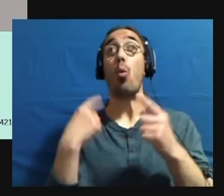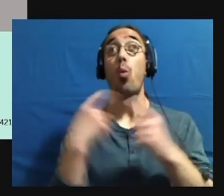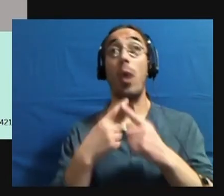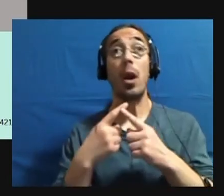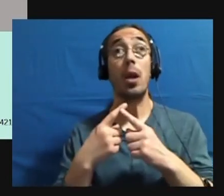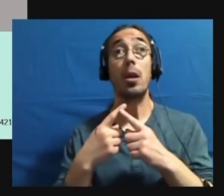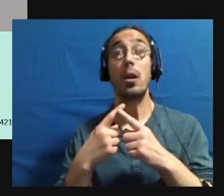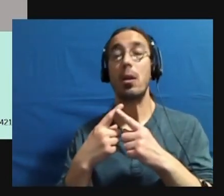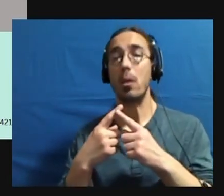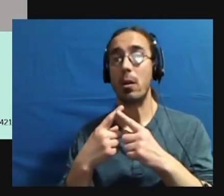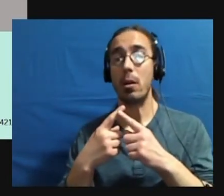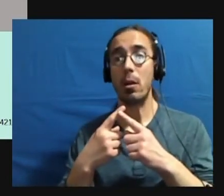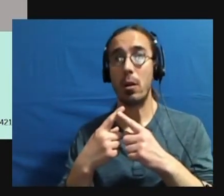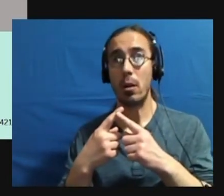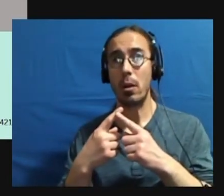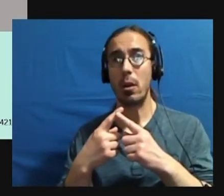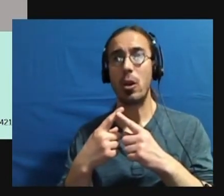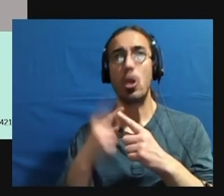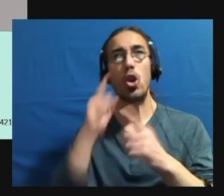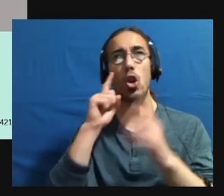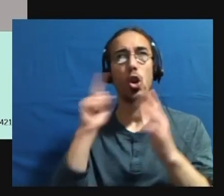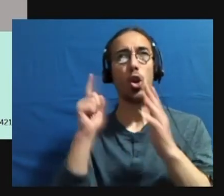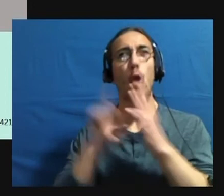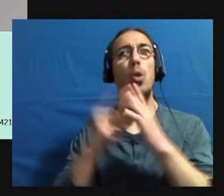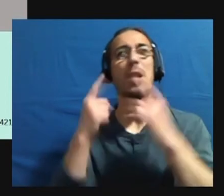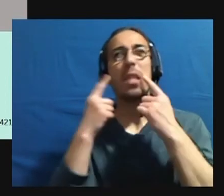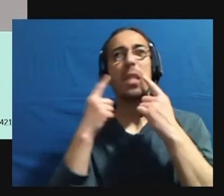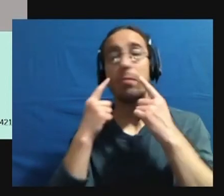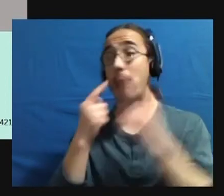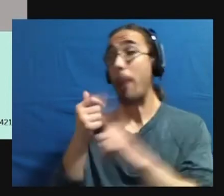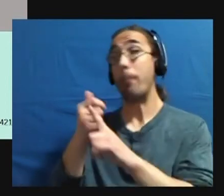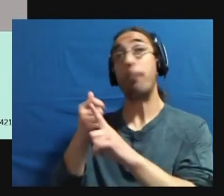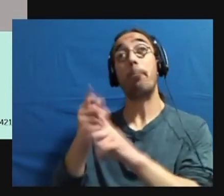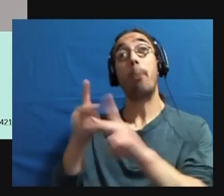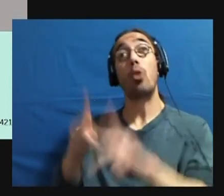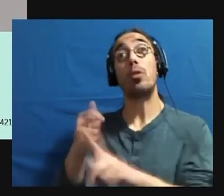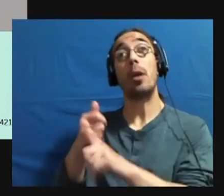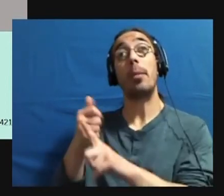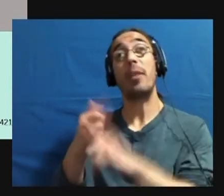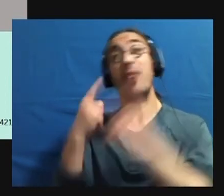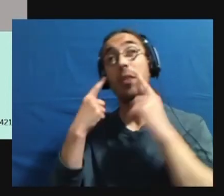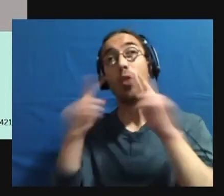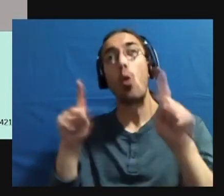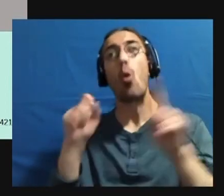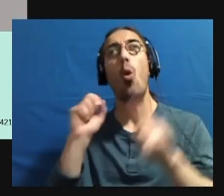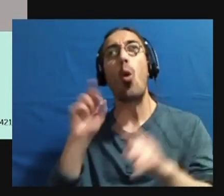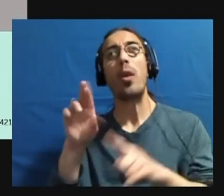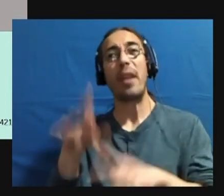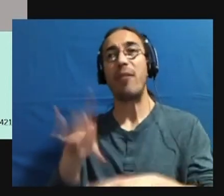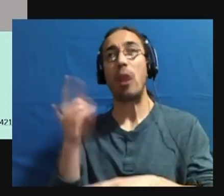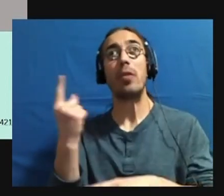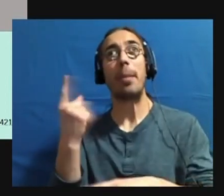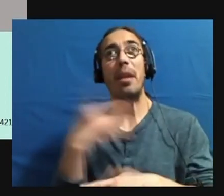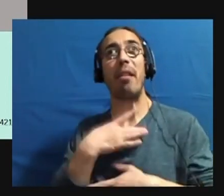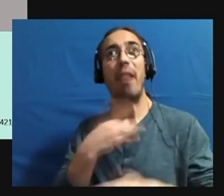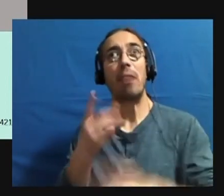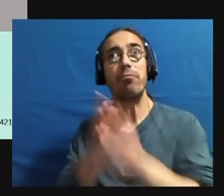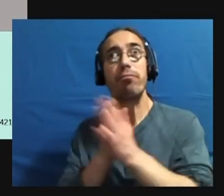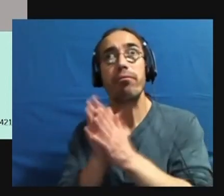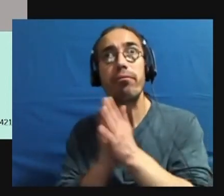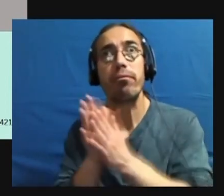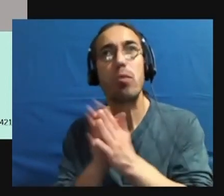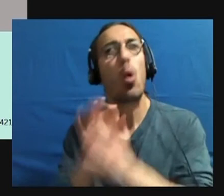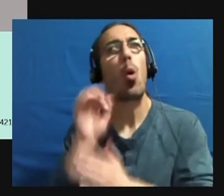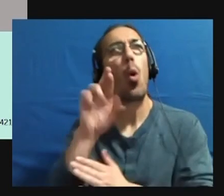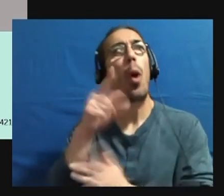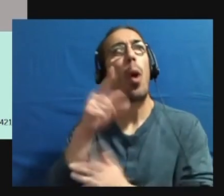they notice the success of something, when they have a passion that they're really a special interest